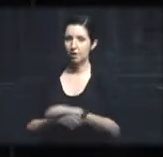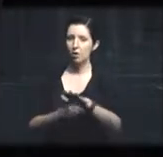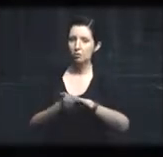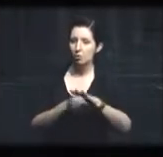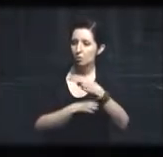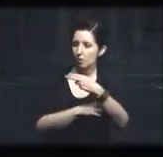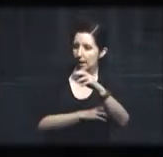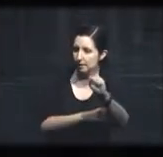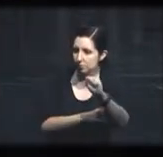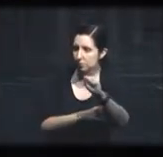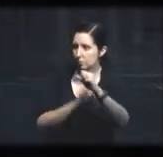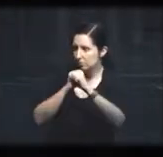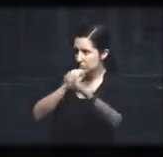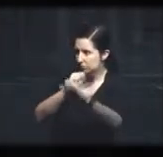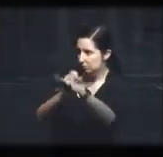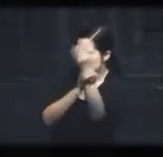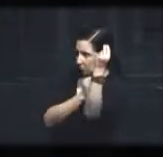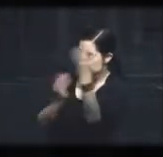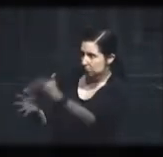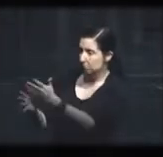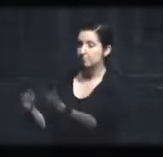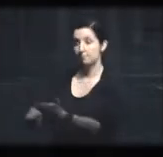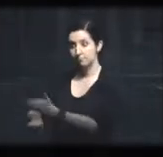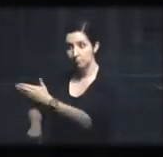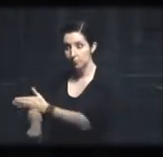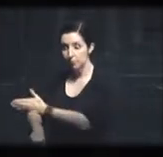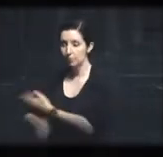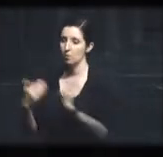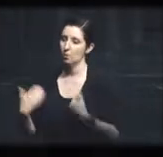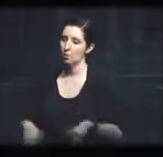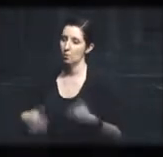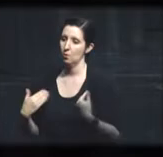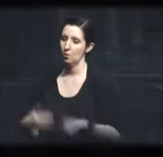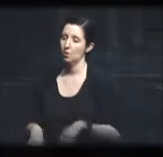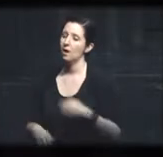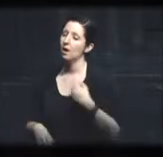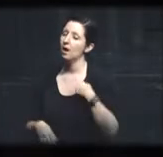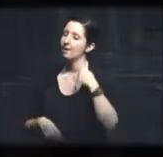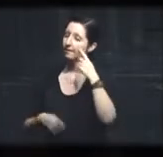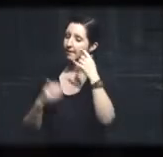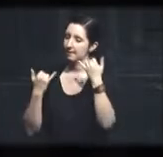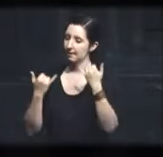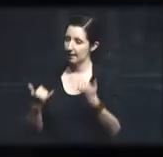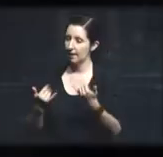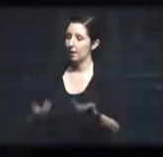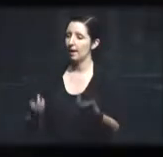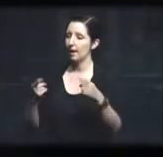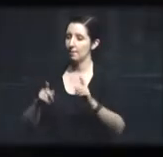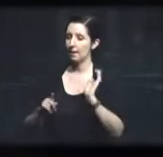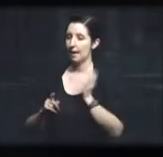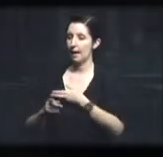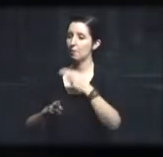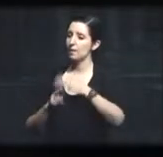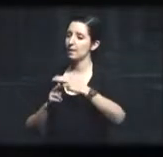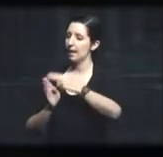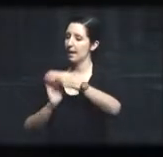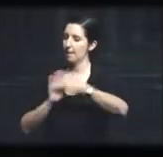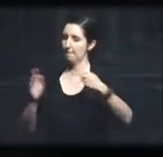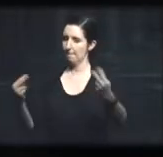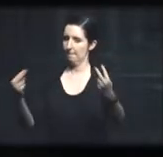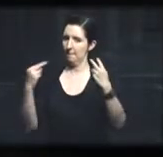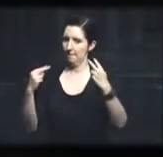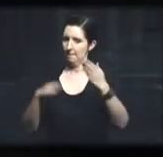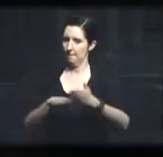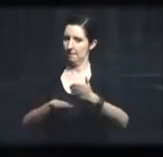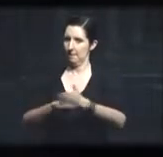big gains with those students. And so I think what's happening is, because we're building our reputation and because we're getting better known, that